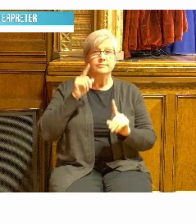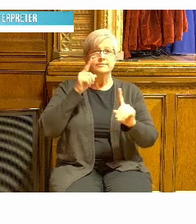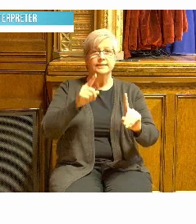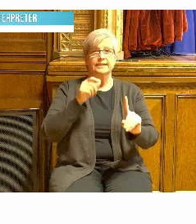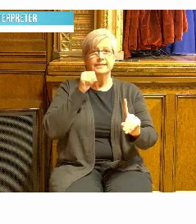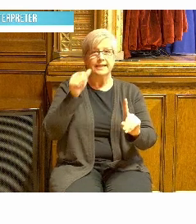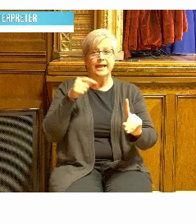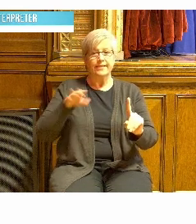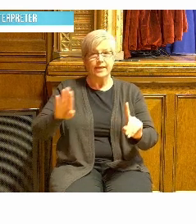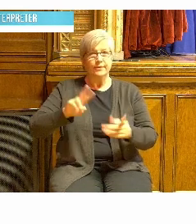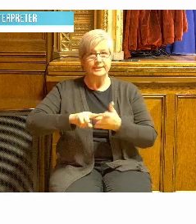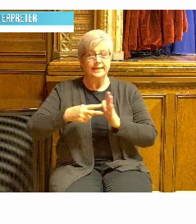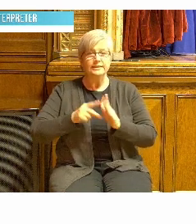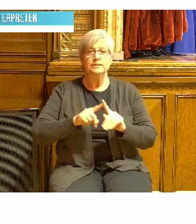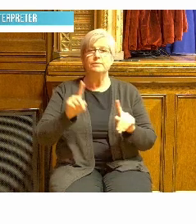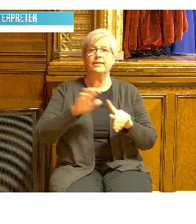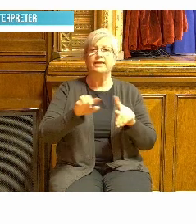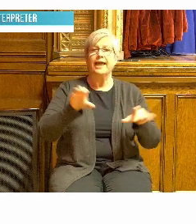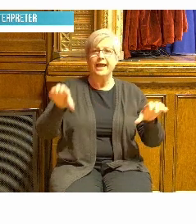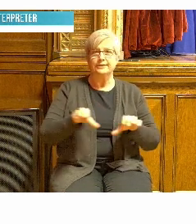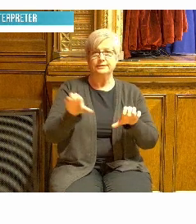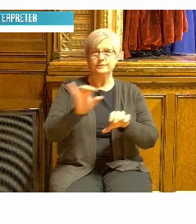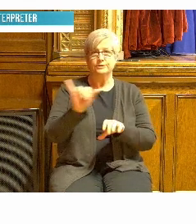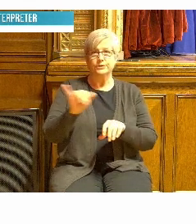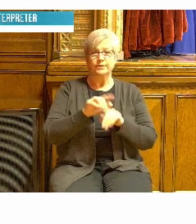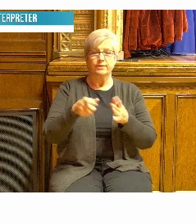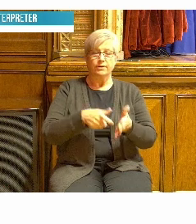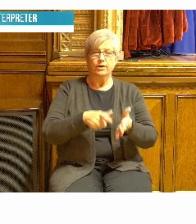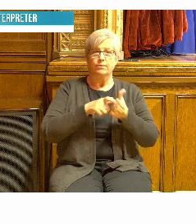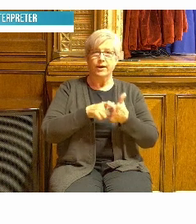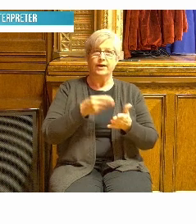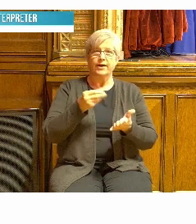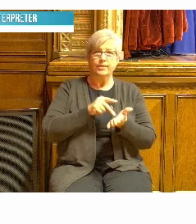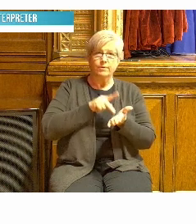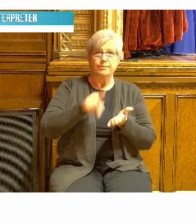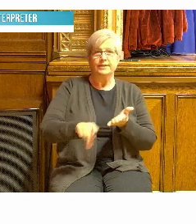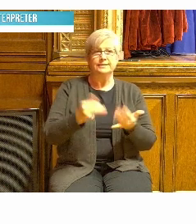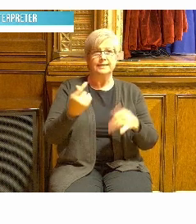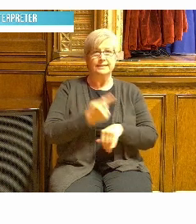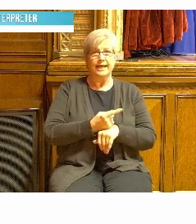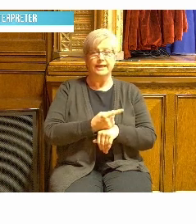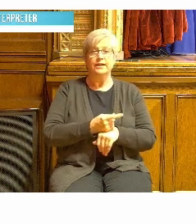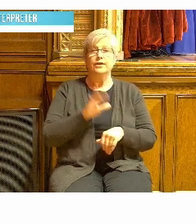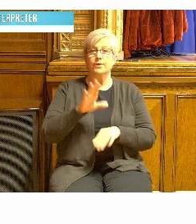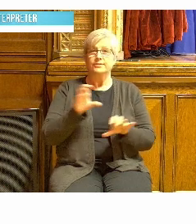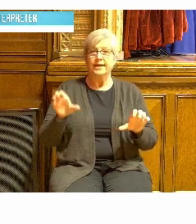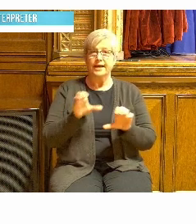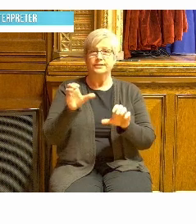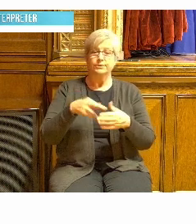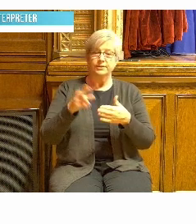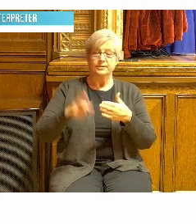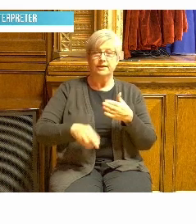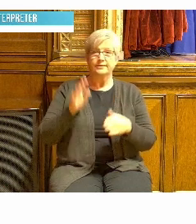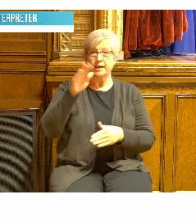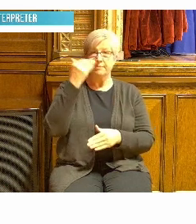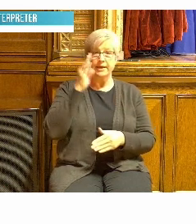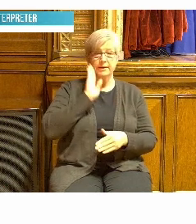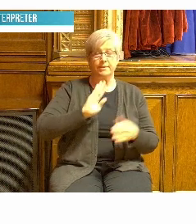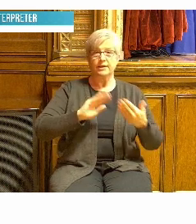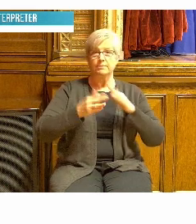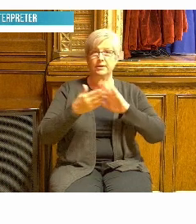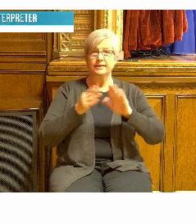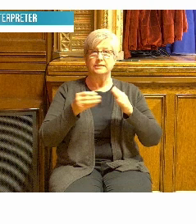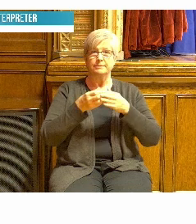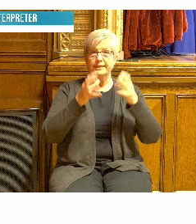these intentions that matter, but rather their actions that require the reparation today. Those actions resulted in Black and brown communities